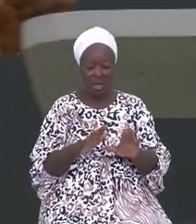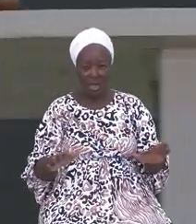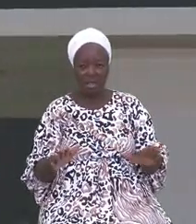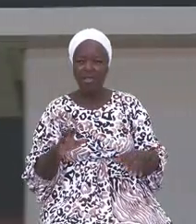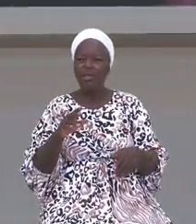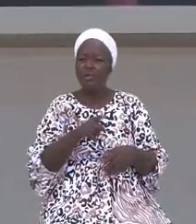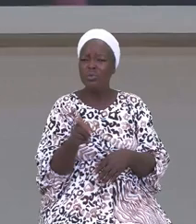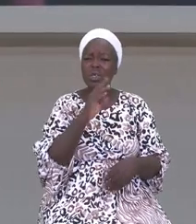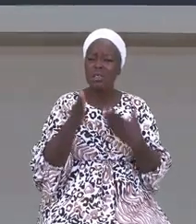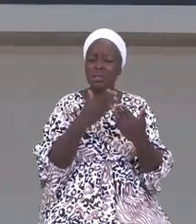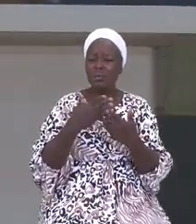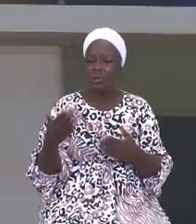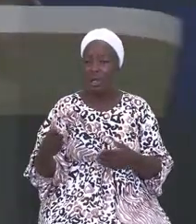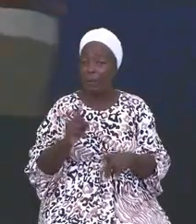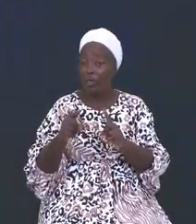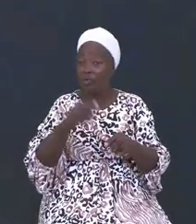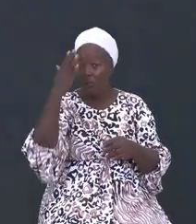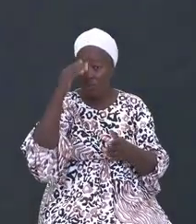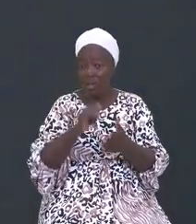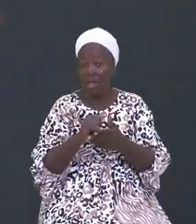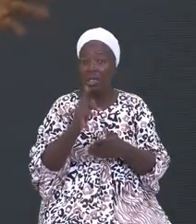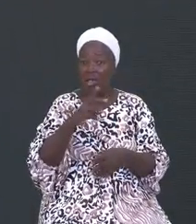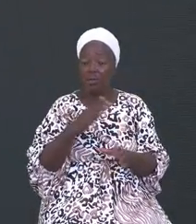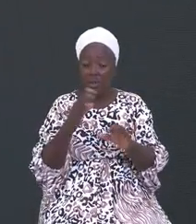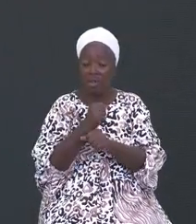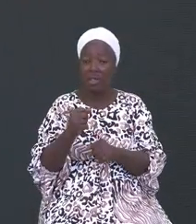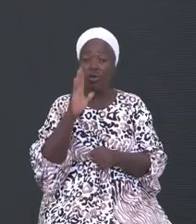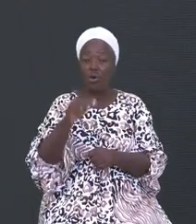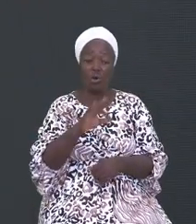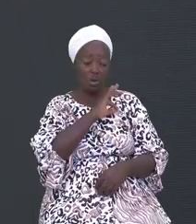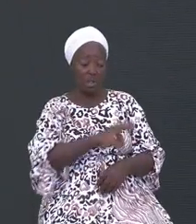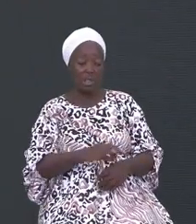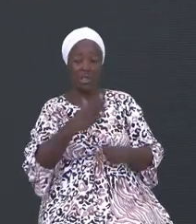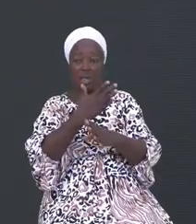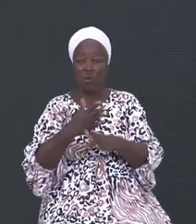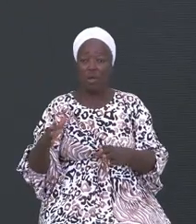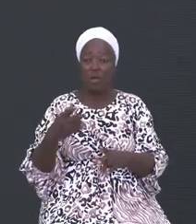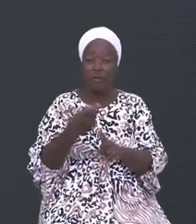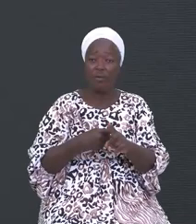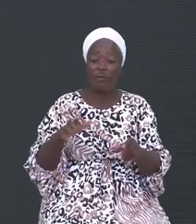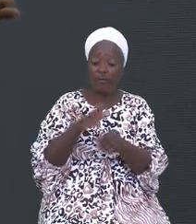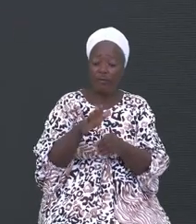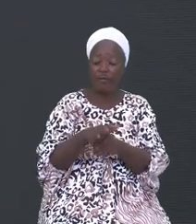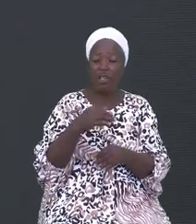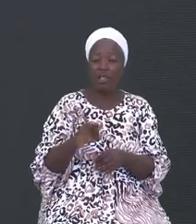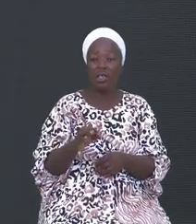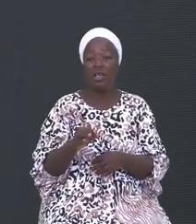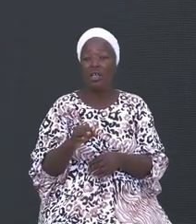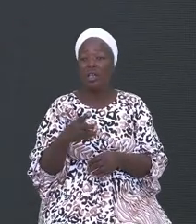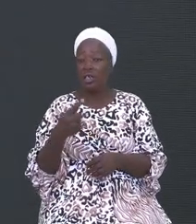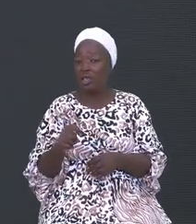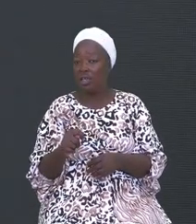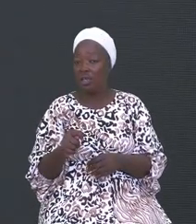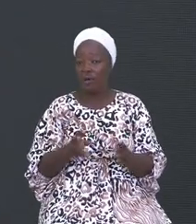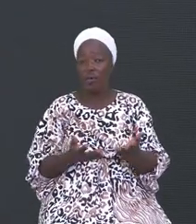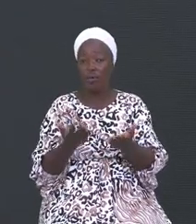that they will take your interest away from fulfilling the will of God and the calling of God in your life,